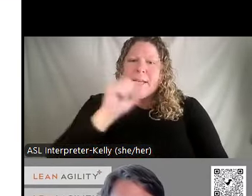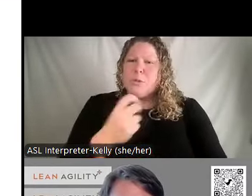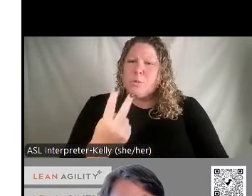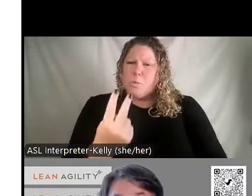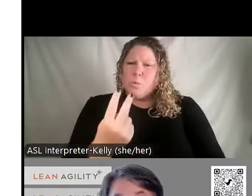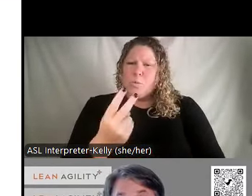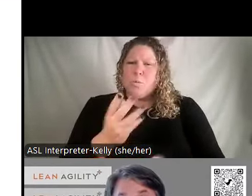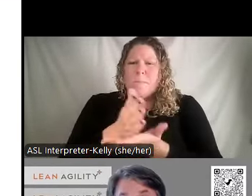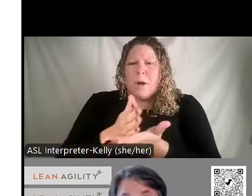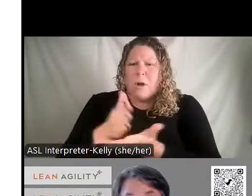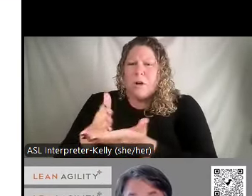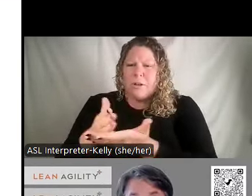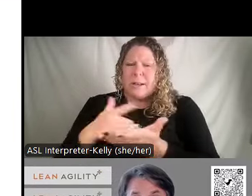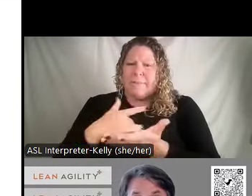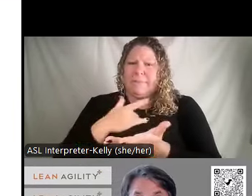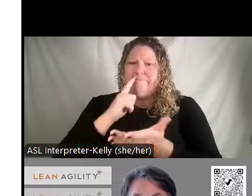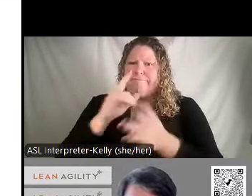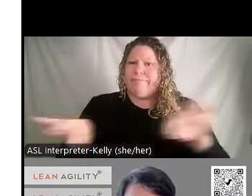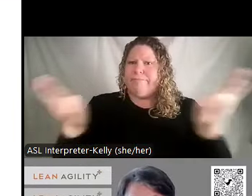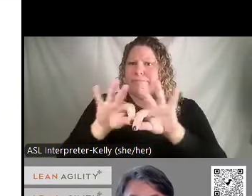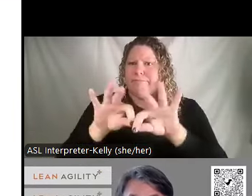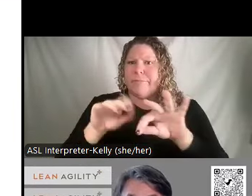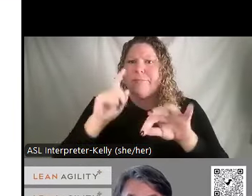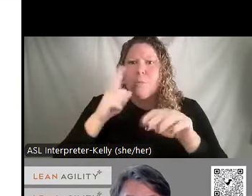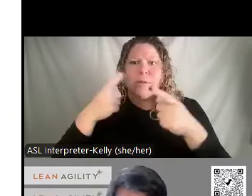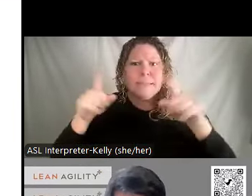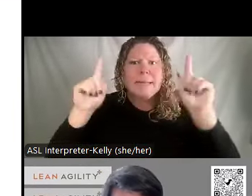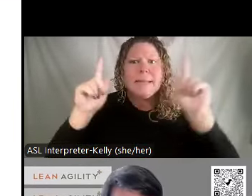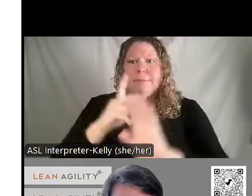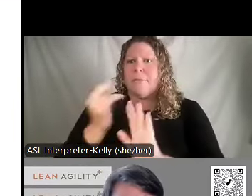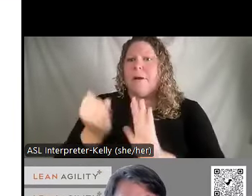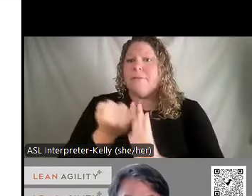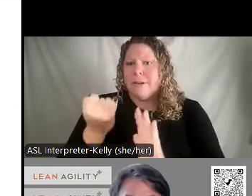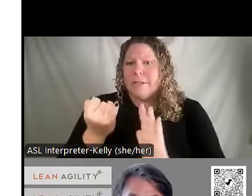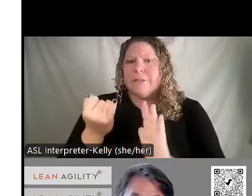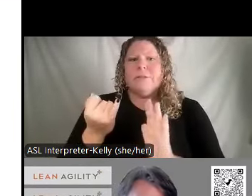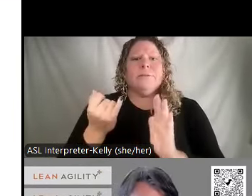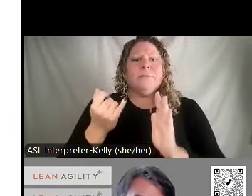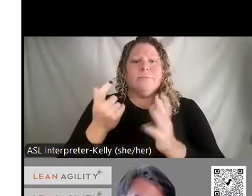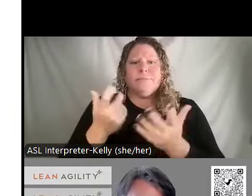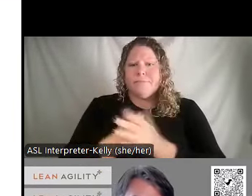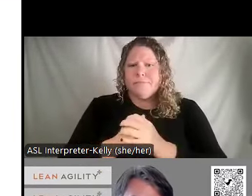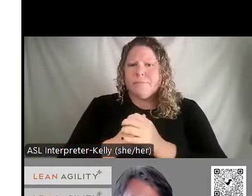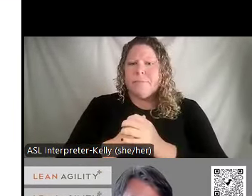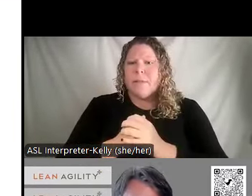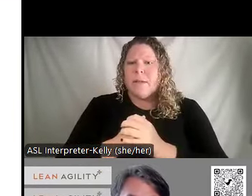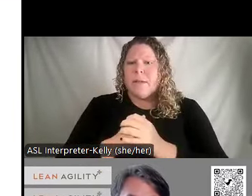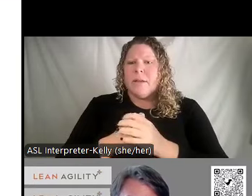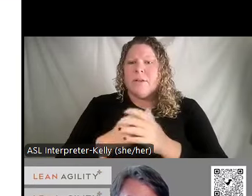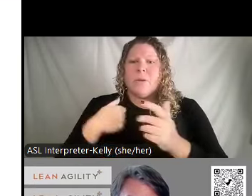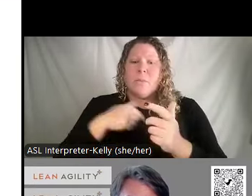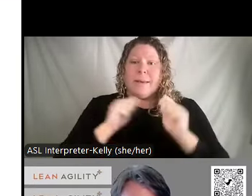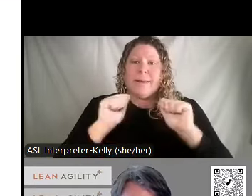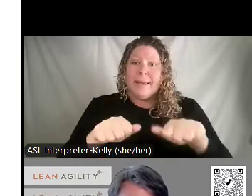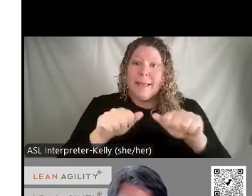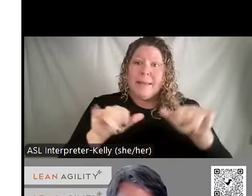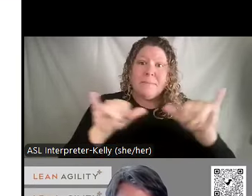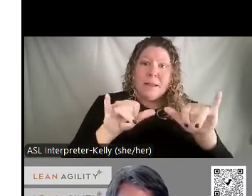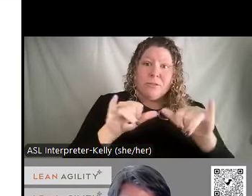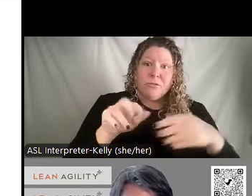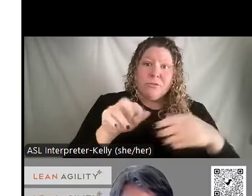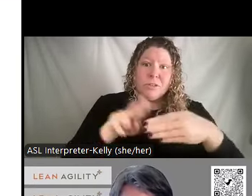elements that are really key to successful projects or initiatives where we have great, measurable, sustained results that are